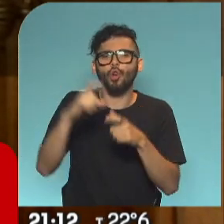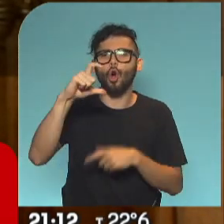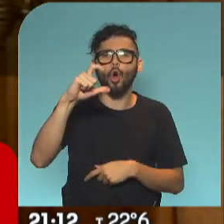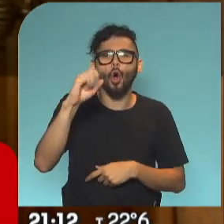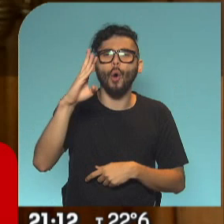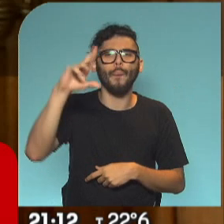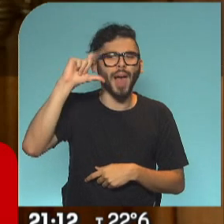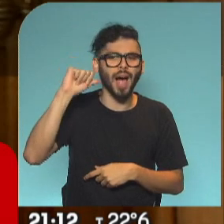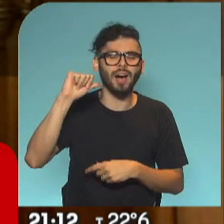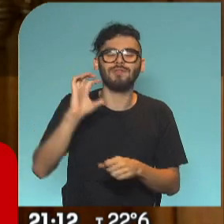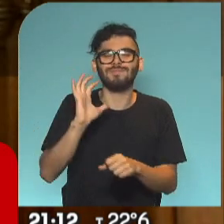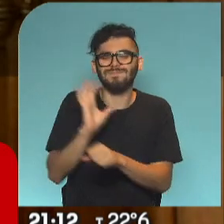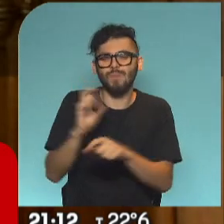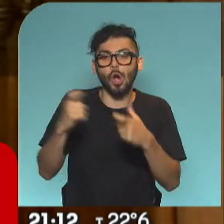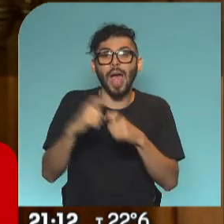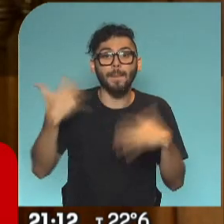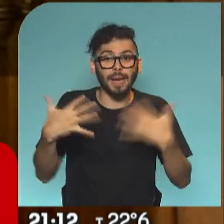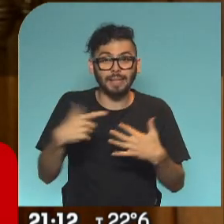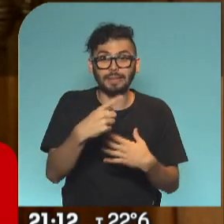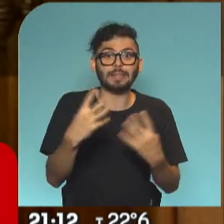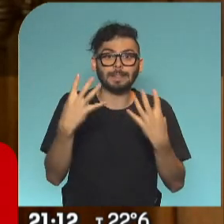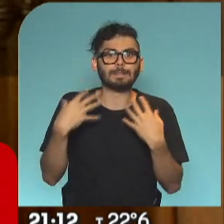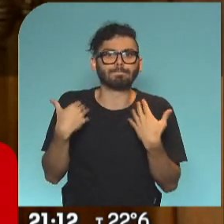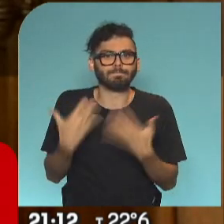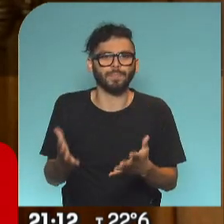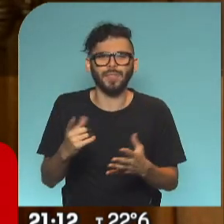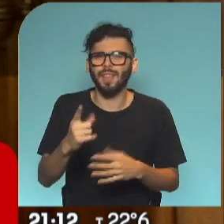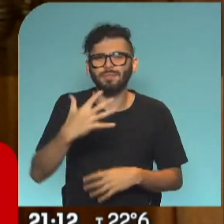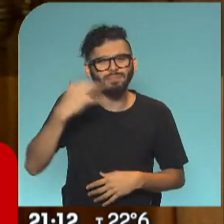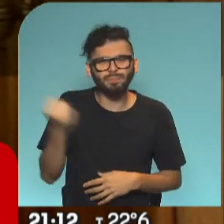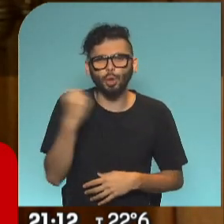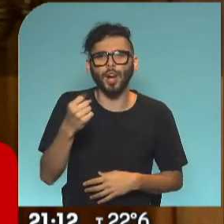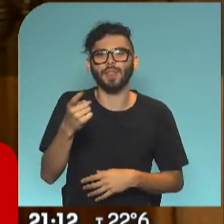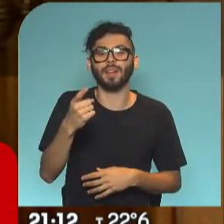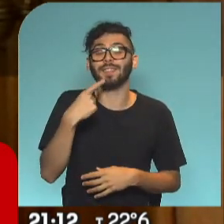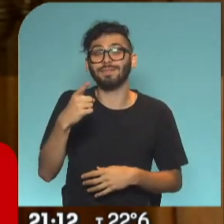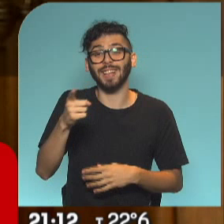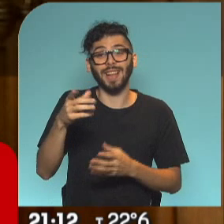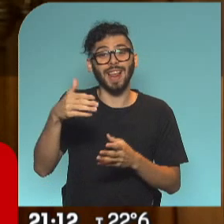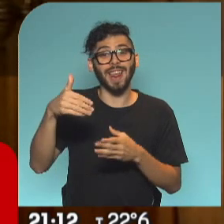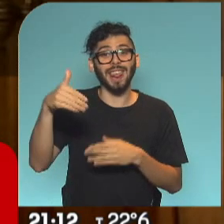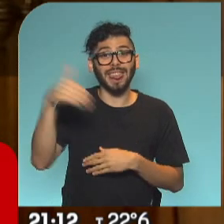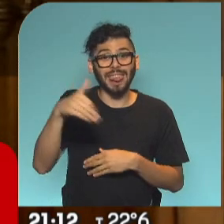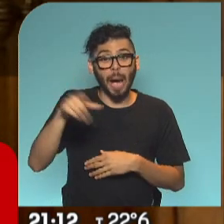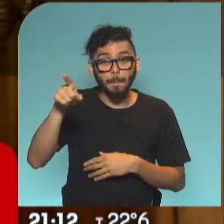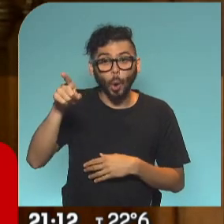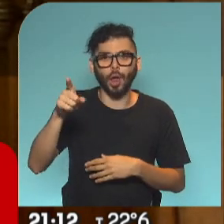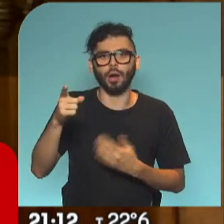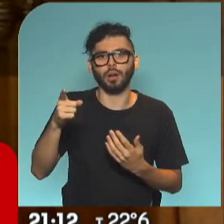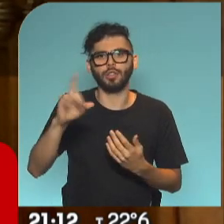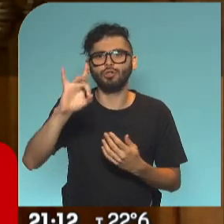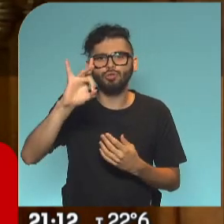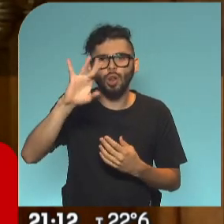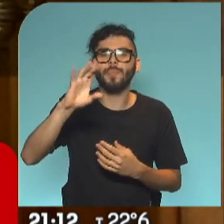UK-wide response. And it's vital first to stress that these delays, which are only occurring